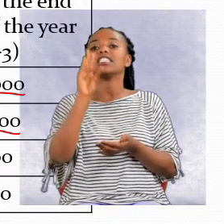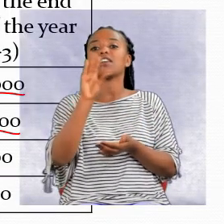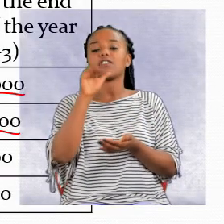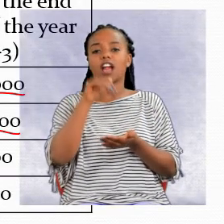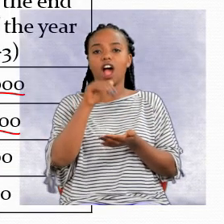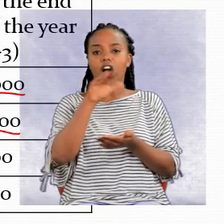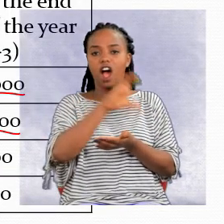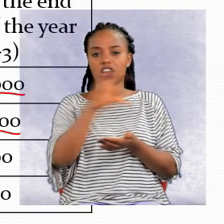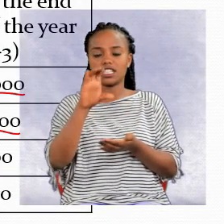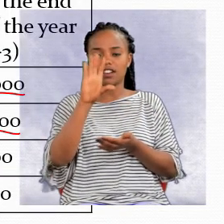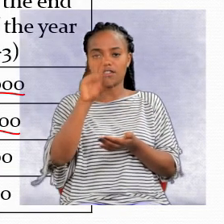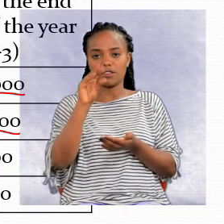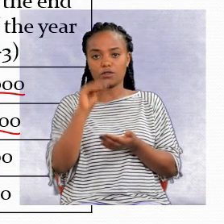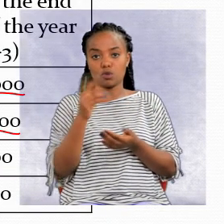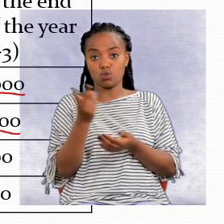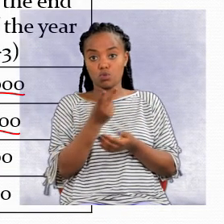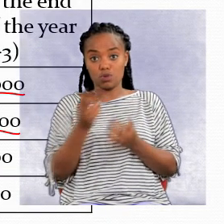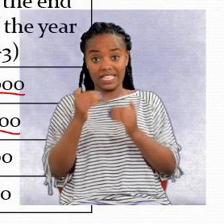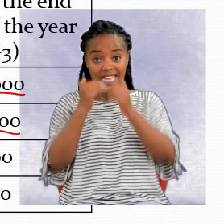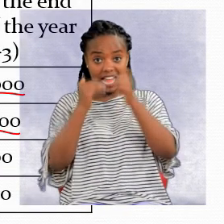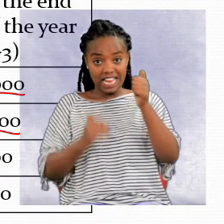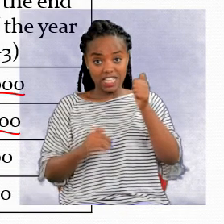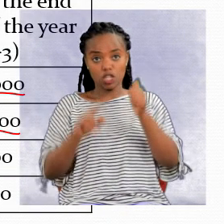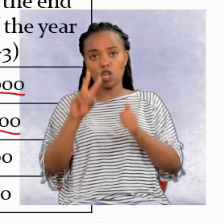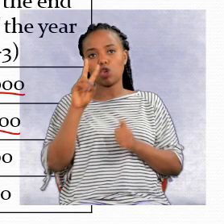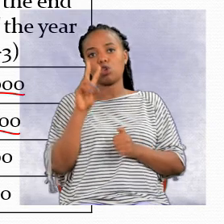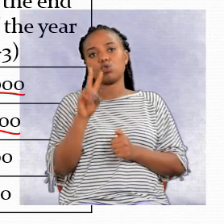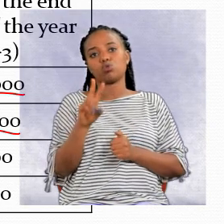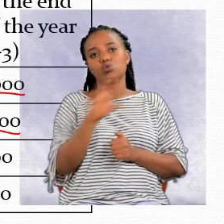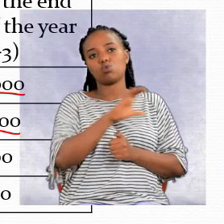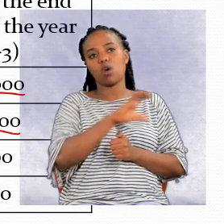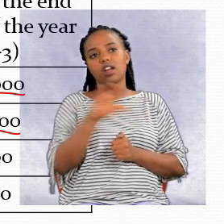3,750. So when you take the difference, you'll have